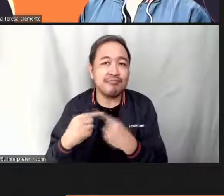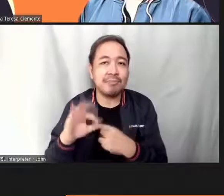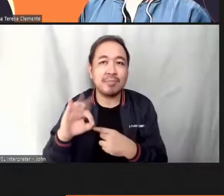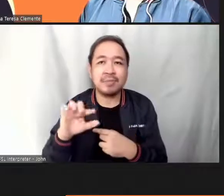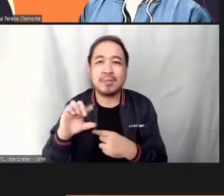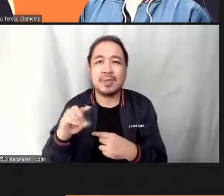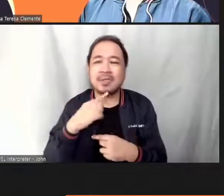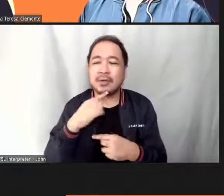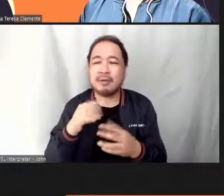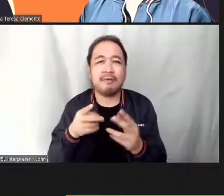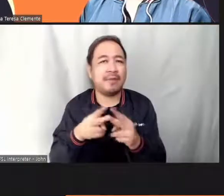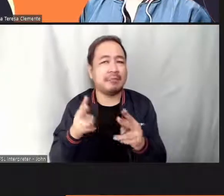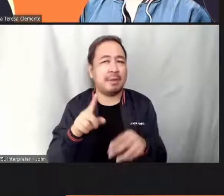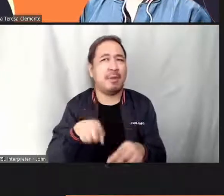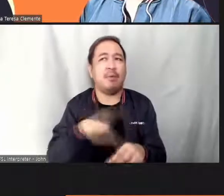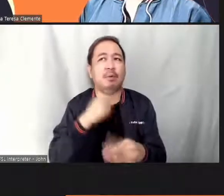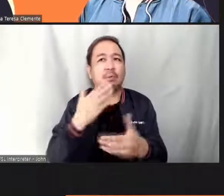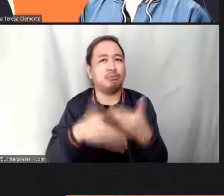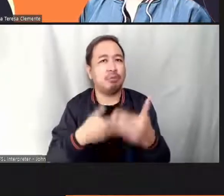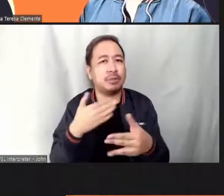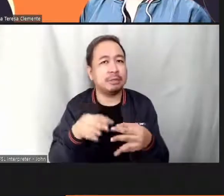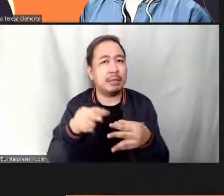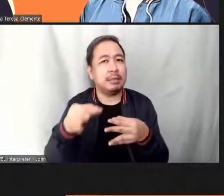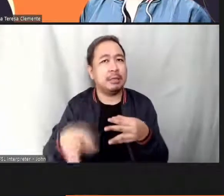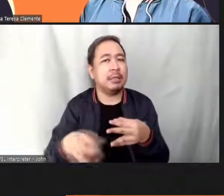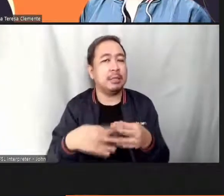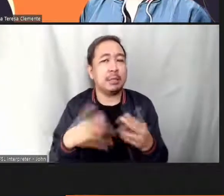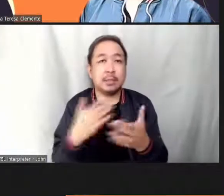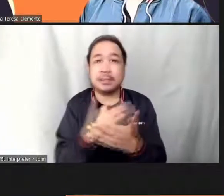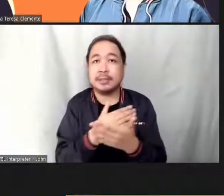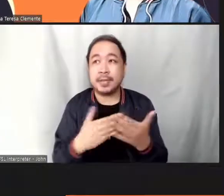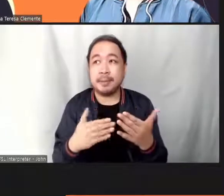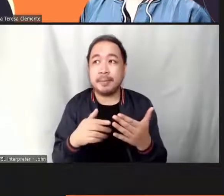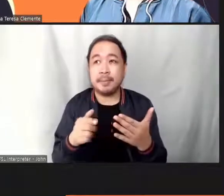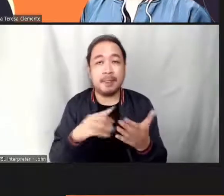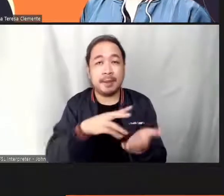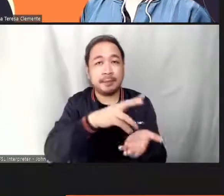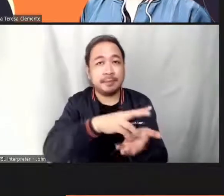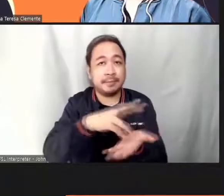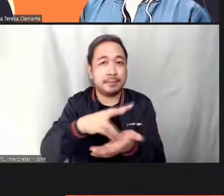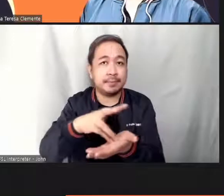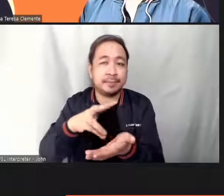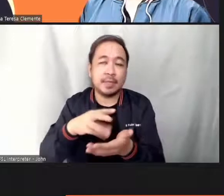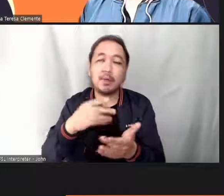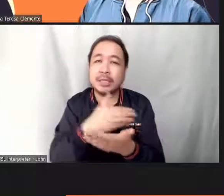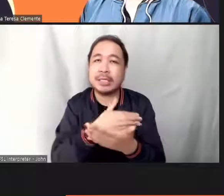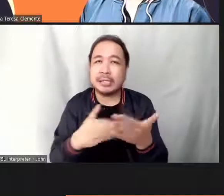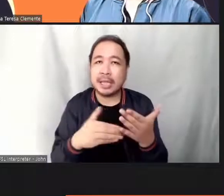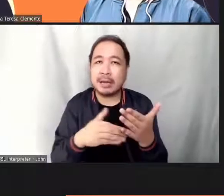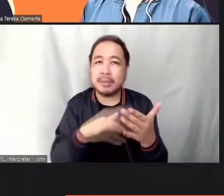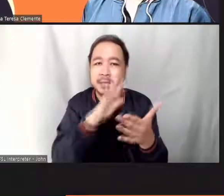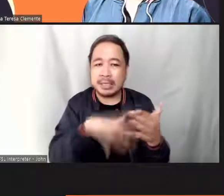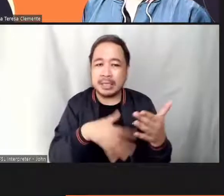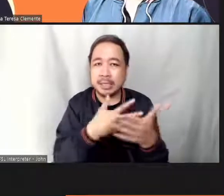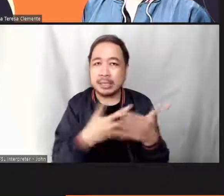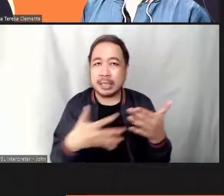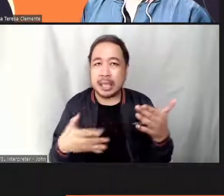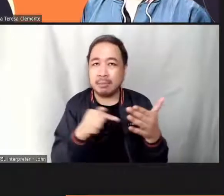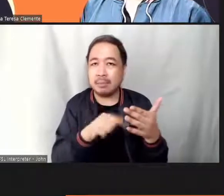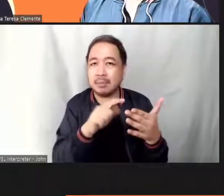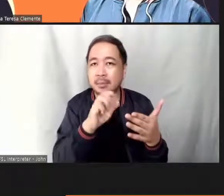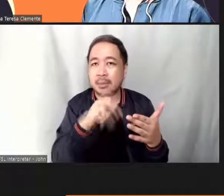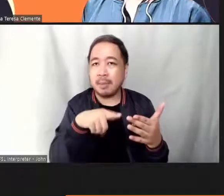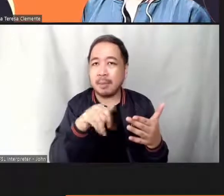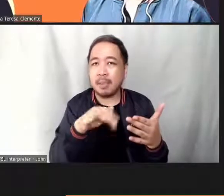mahaba, no, and some of the areas in the template may not be so useful for them.